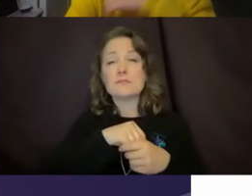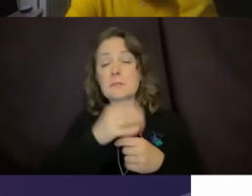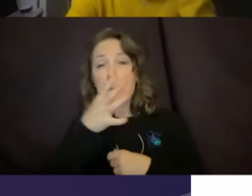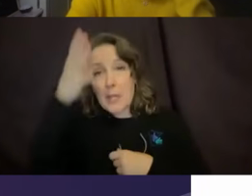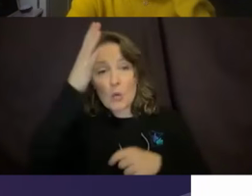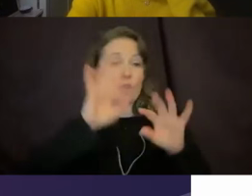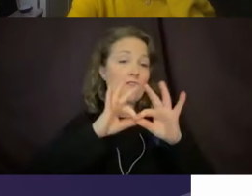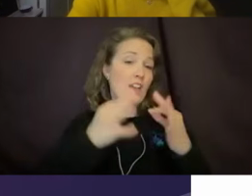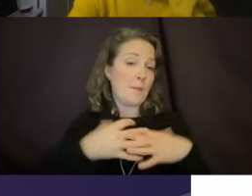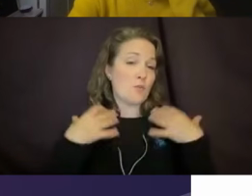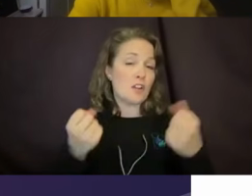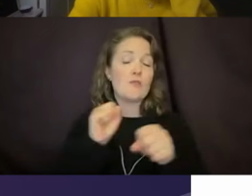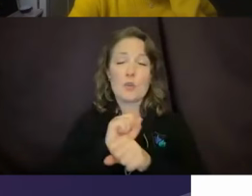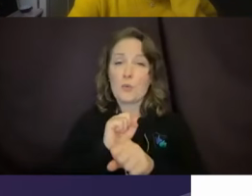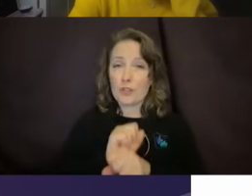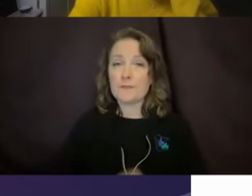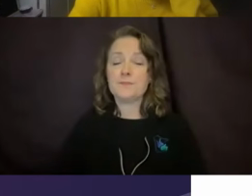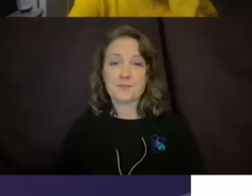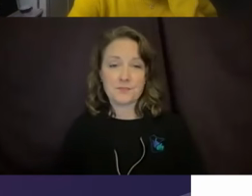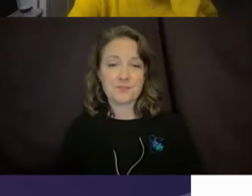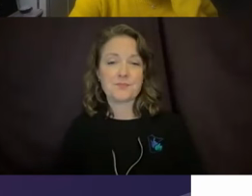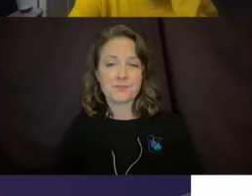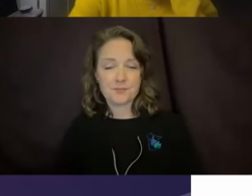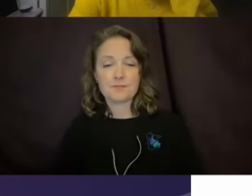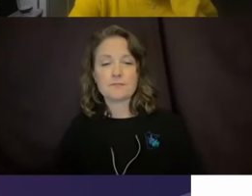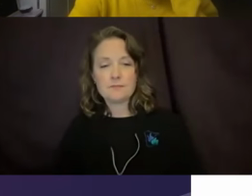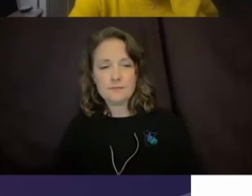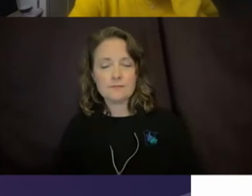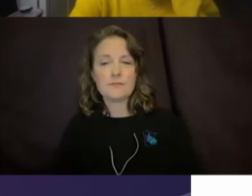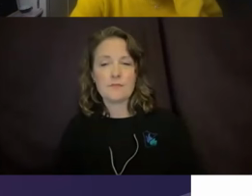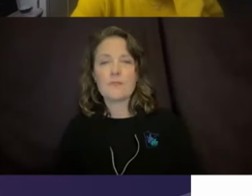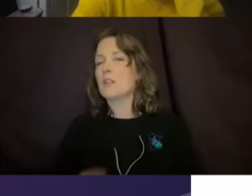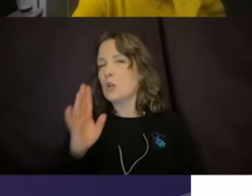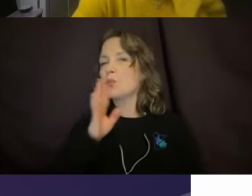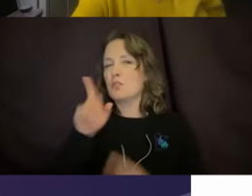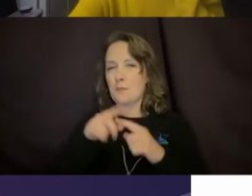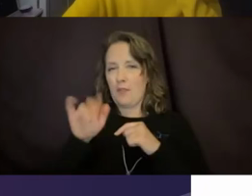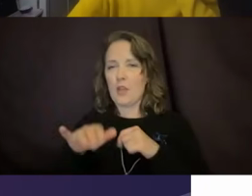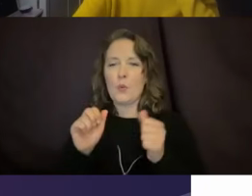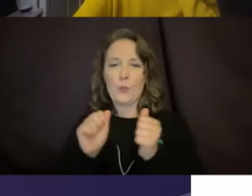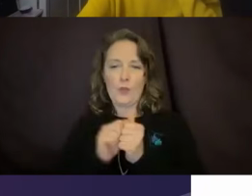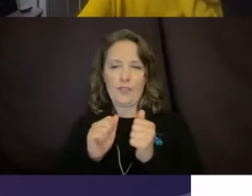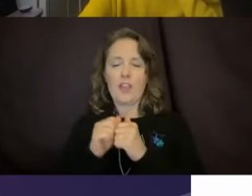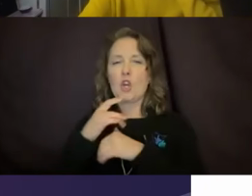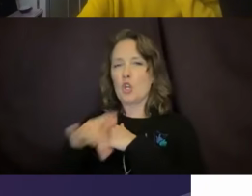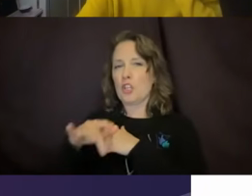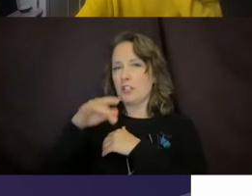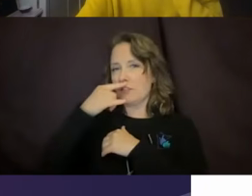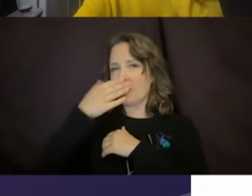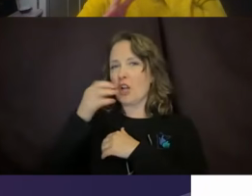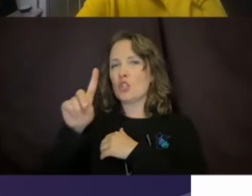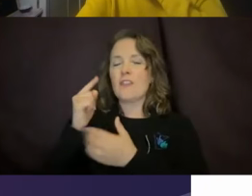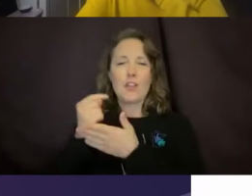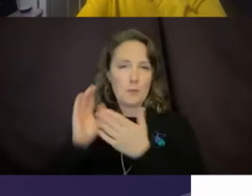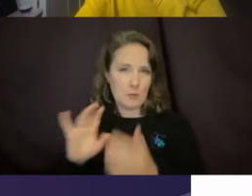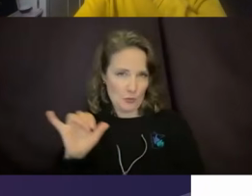something that we talk a lot about with the early childhood therapists. So I'd encourage you to look into those too. But those are just